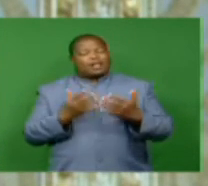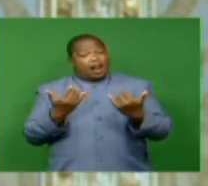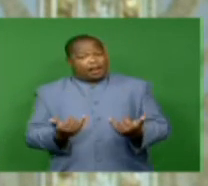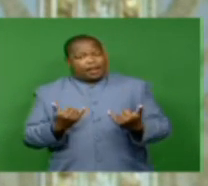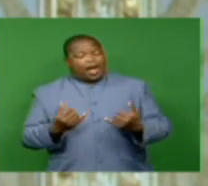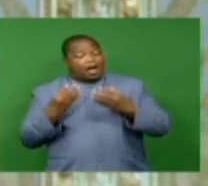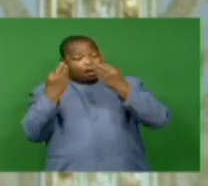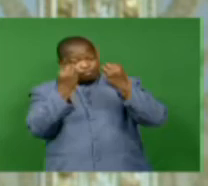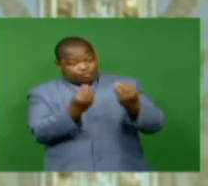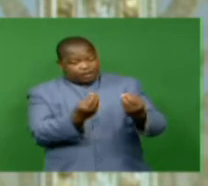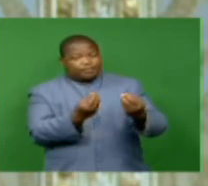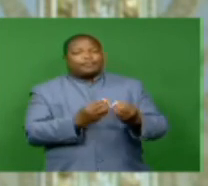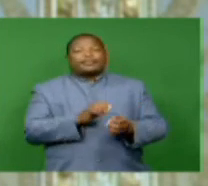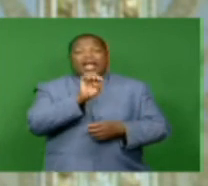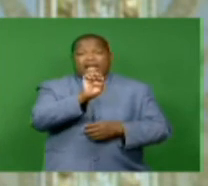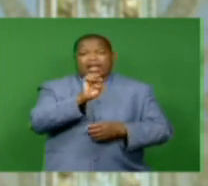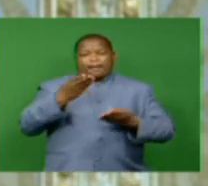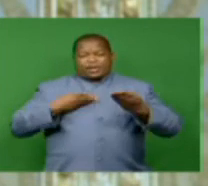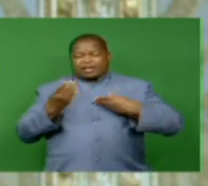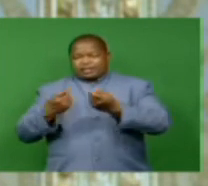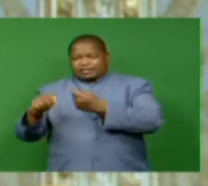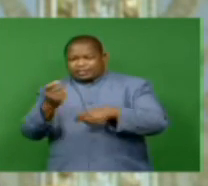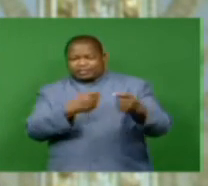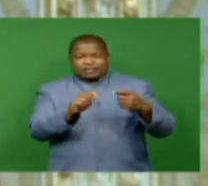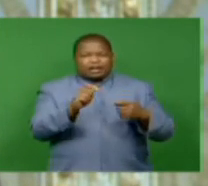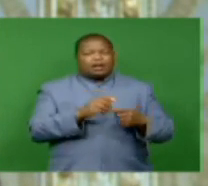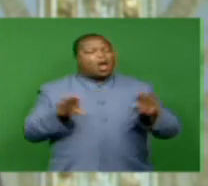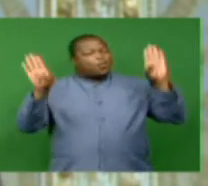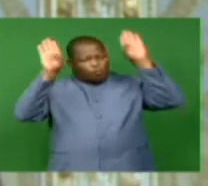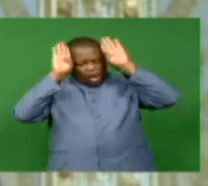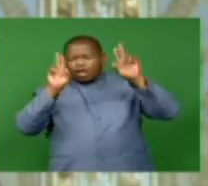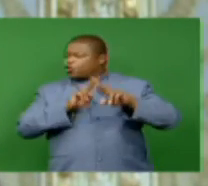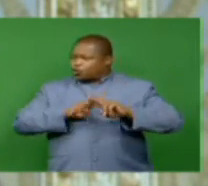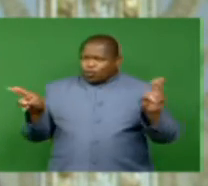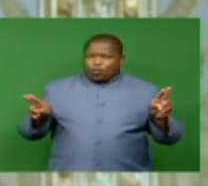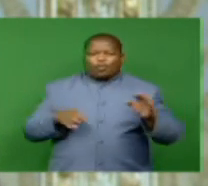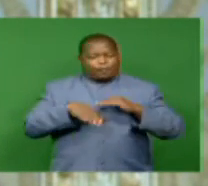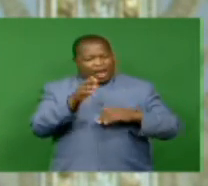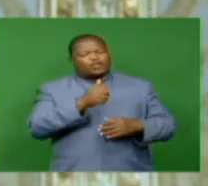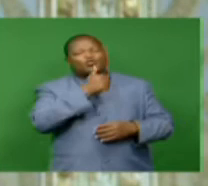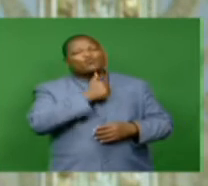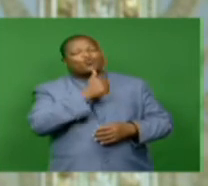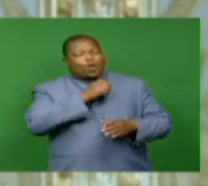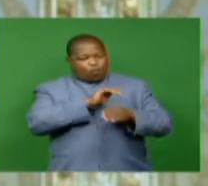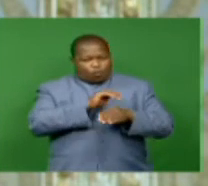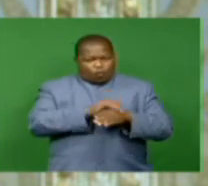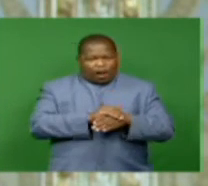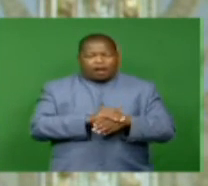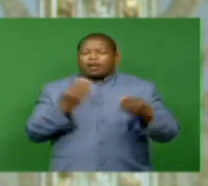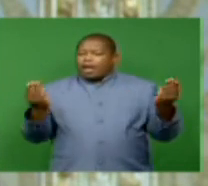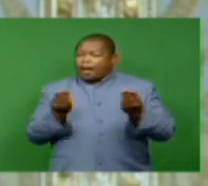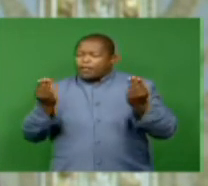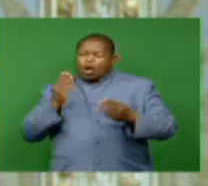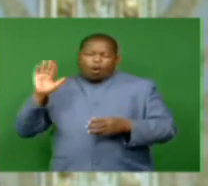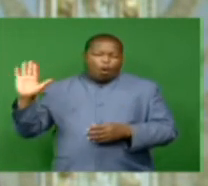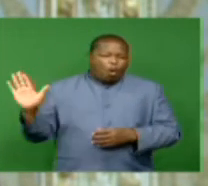and make full use of these facilities. Everybody has a duty to make sure that they